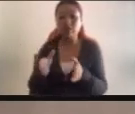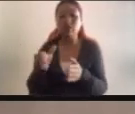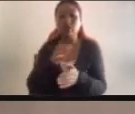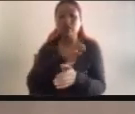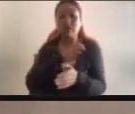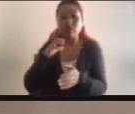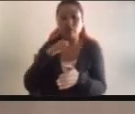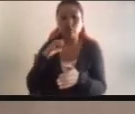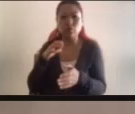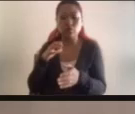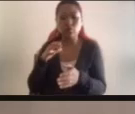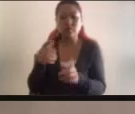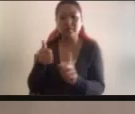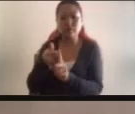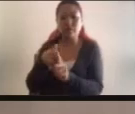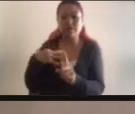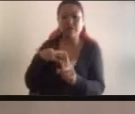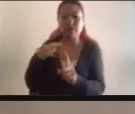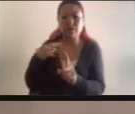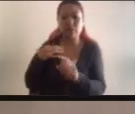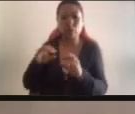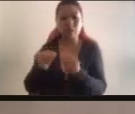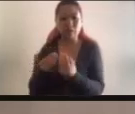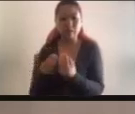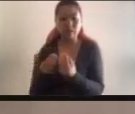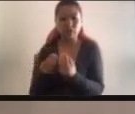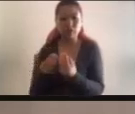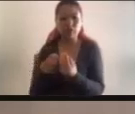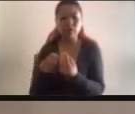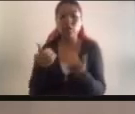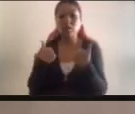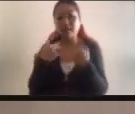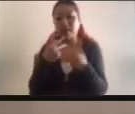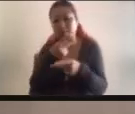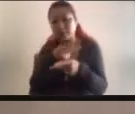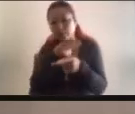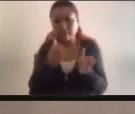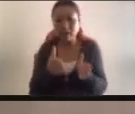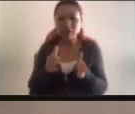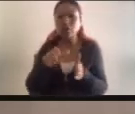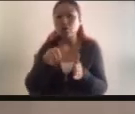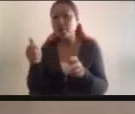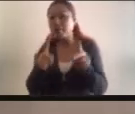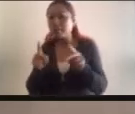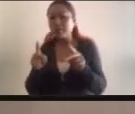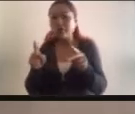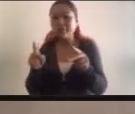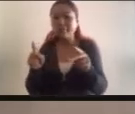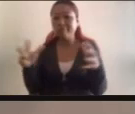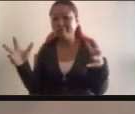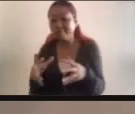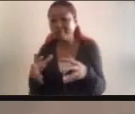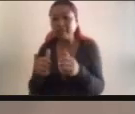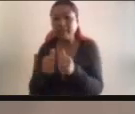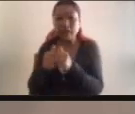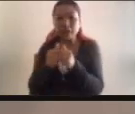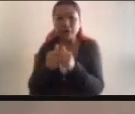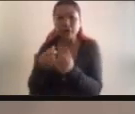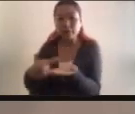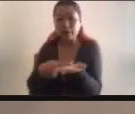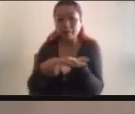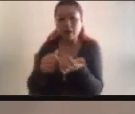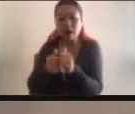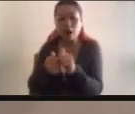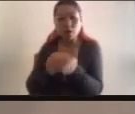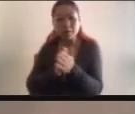voluntary organization where we have supervisors and we have others get together to talk about being an ally. What